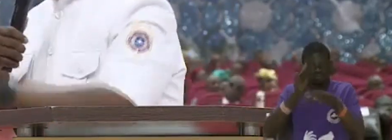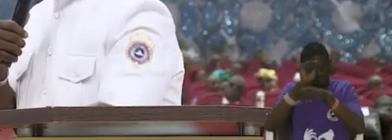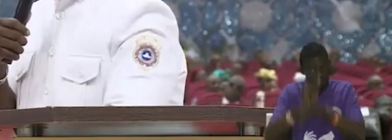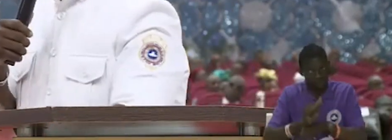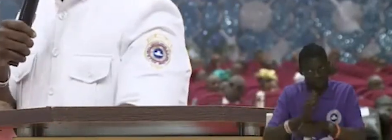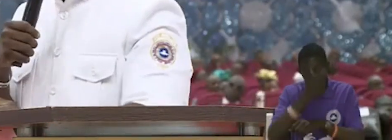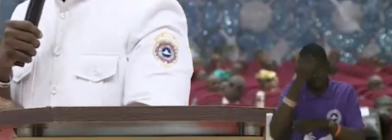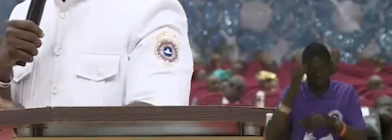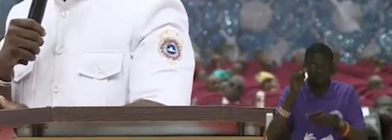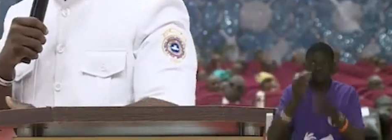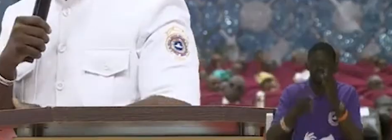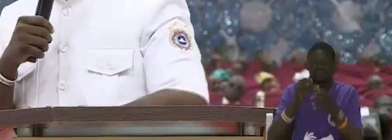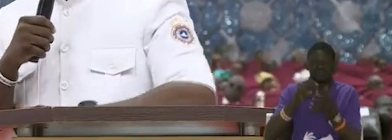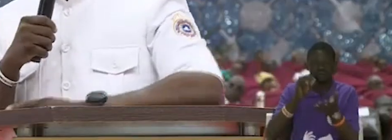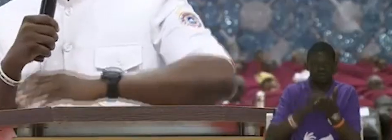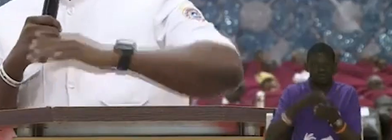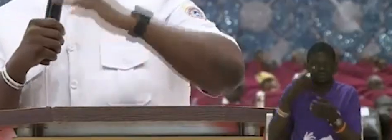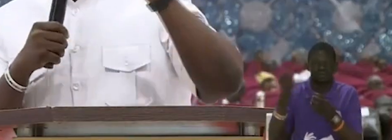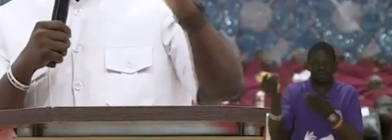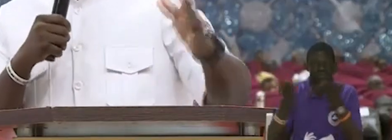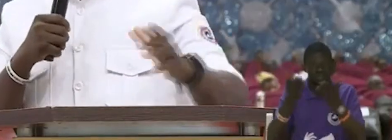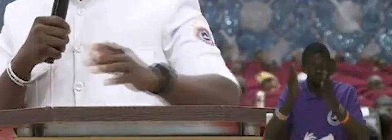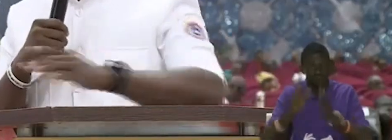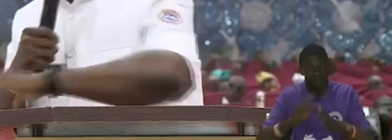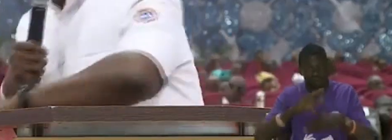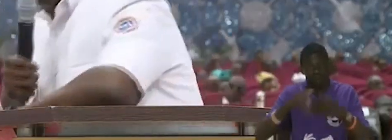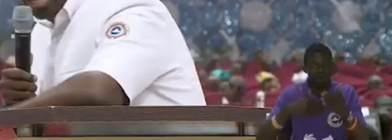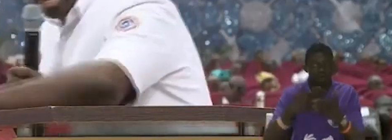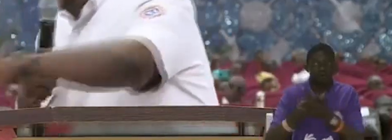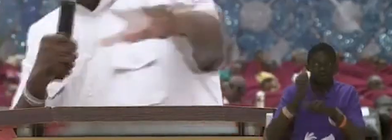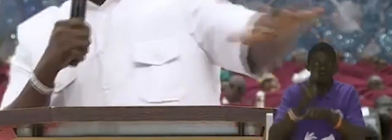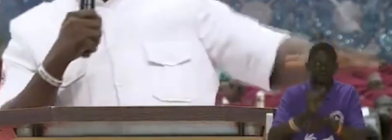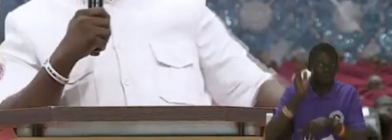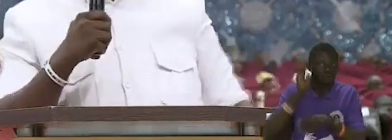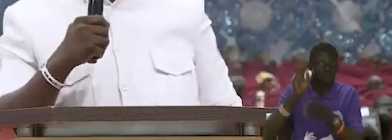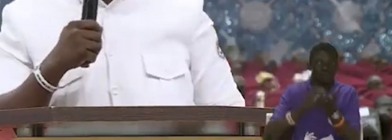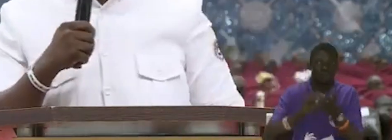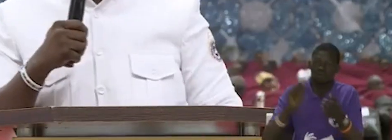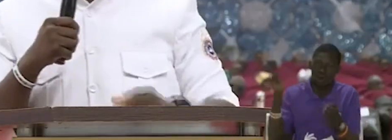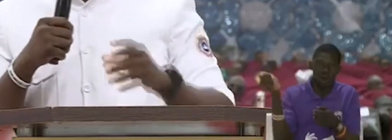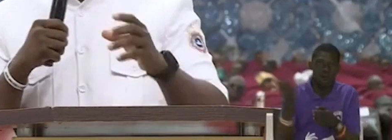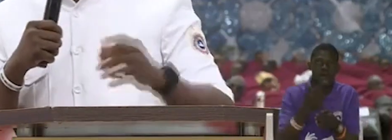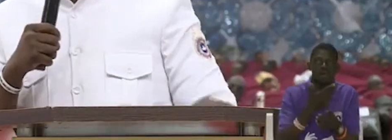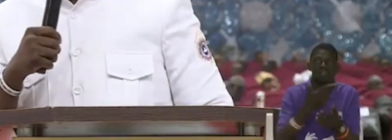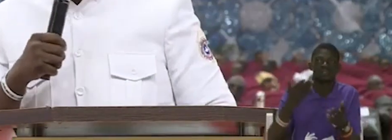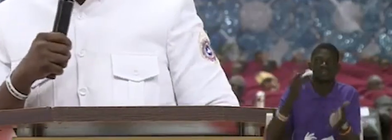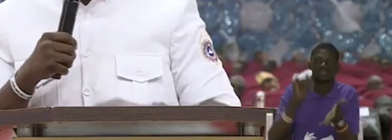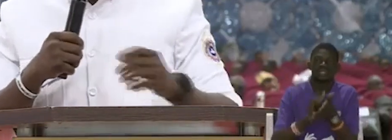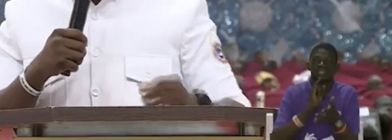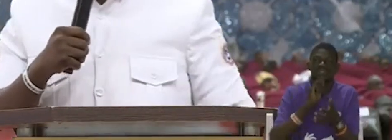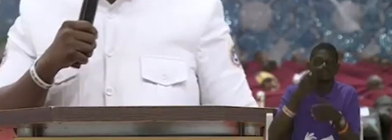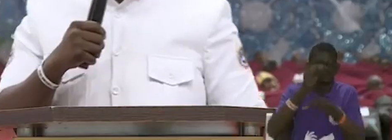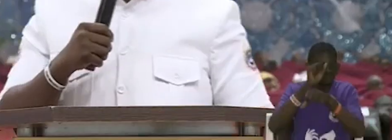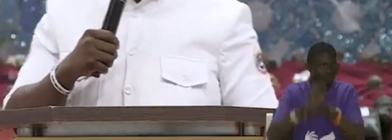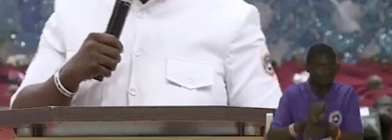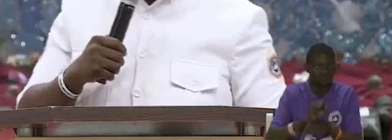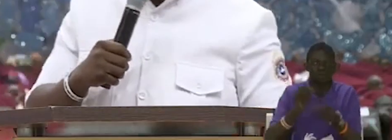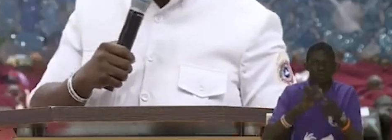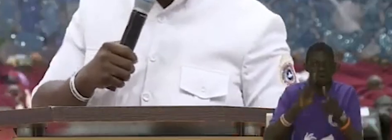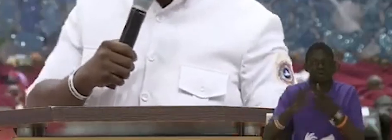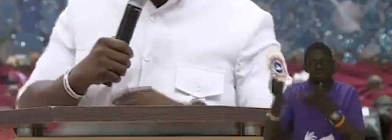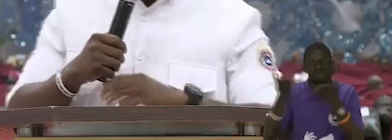you hone the servant or the slave, you hone everything that the slave or the servant